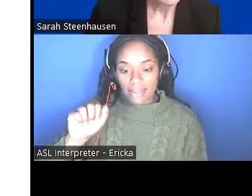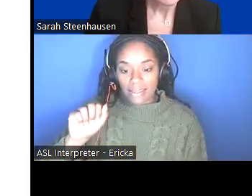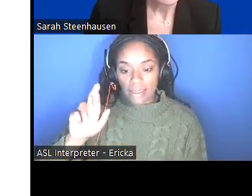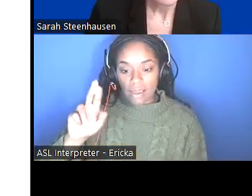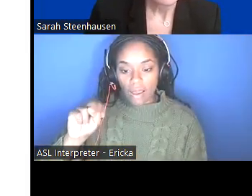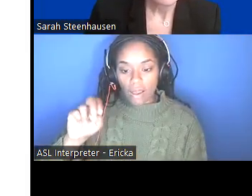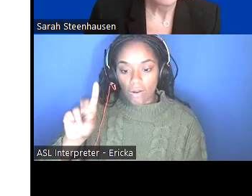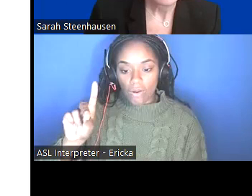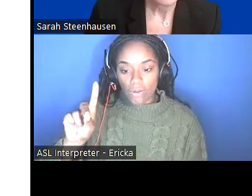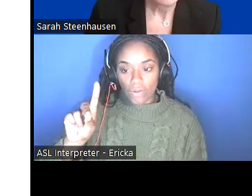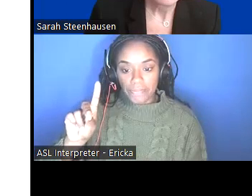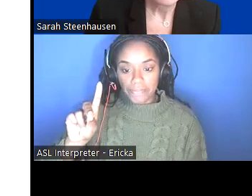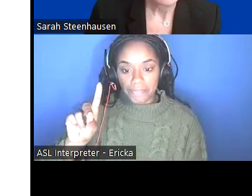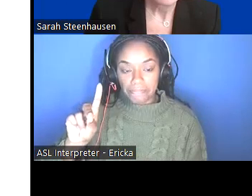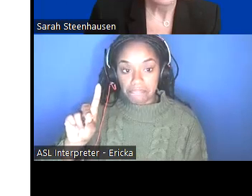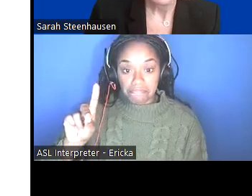will go ahead and